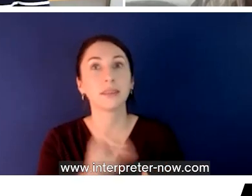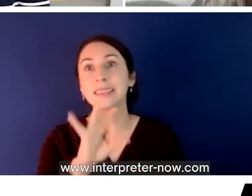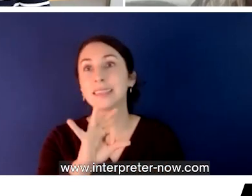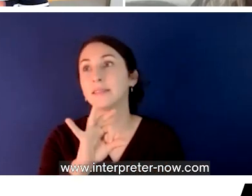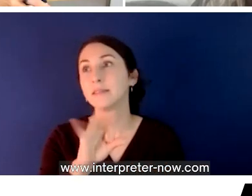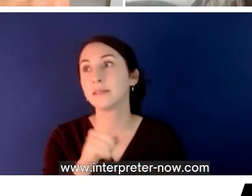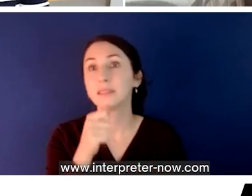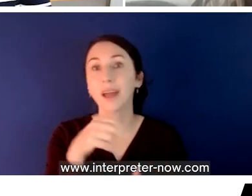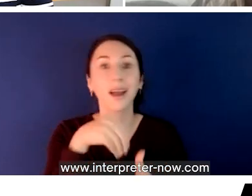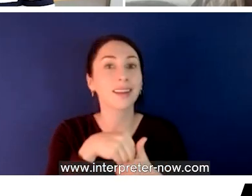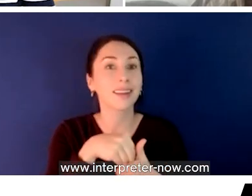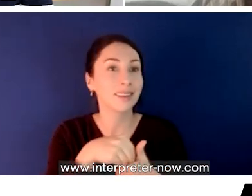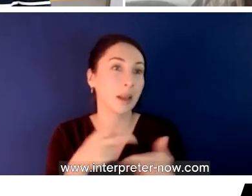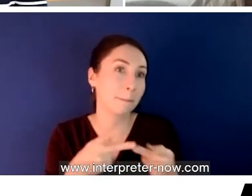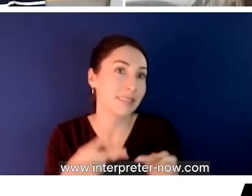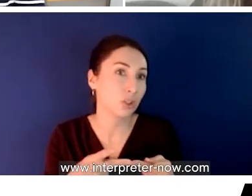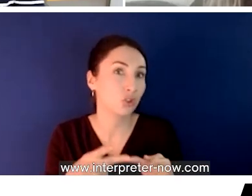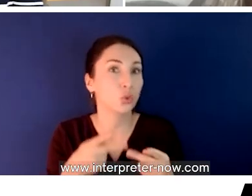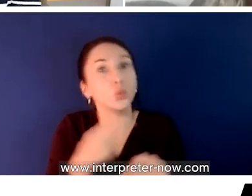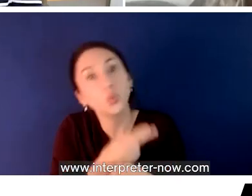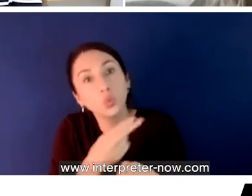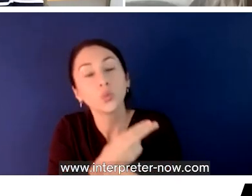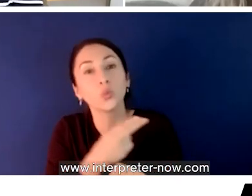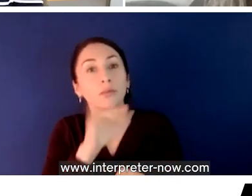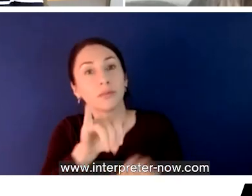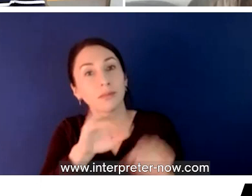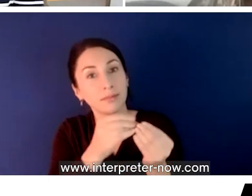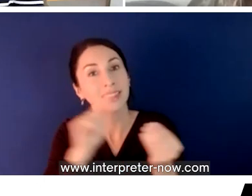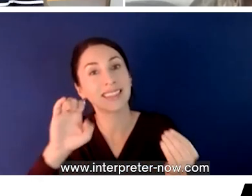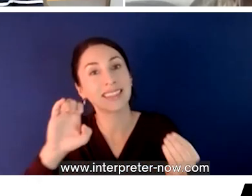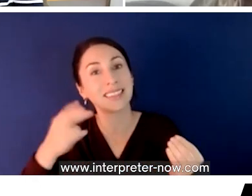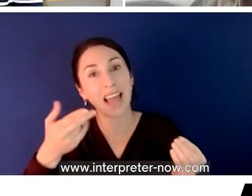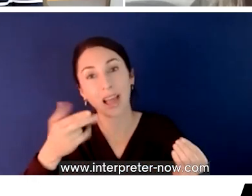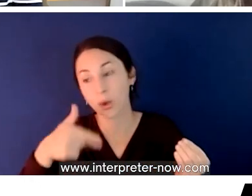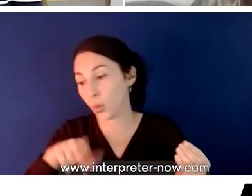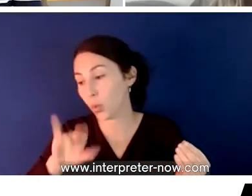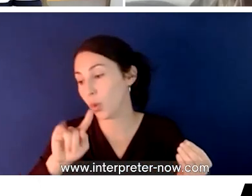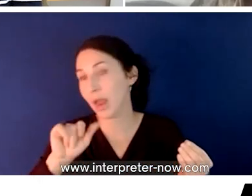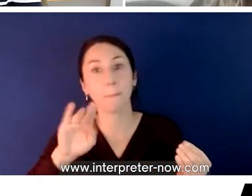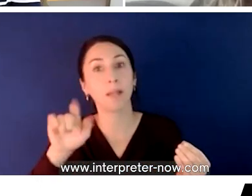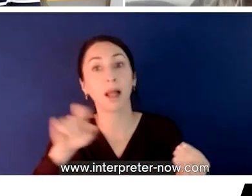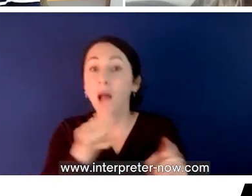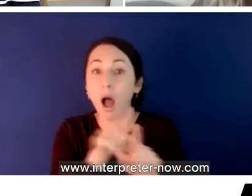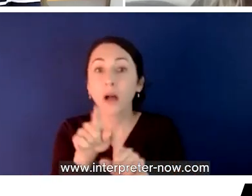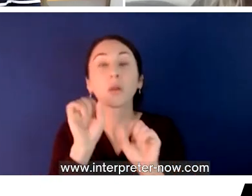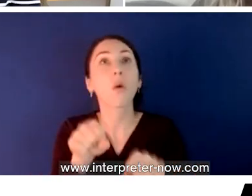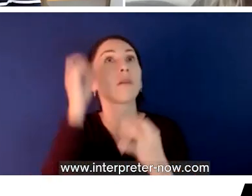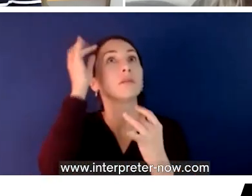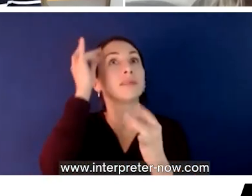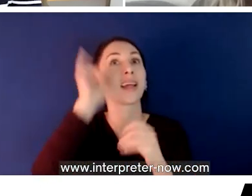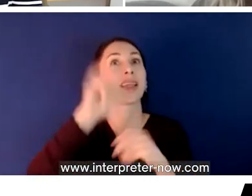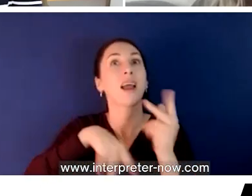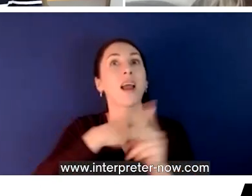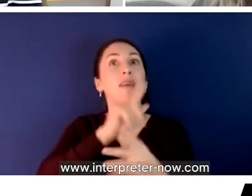if you're not in a position to use tEQuitable, I think you could also, ask those questions of yourself. You could ask those questions if you're a